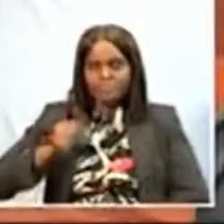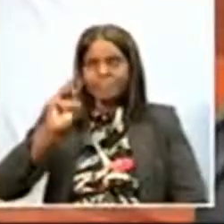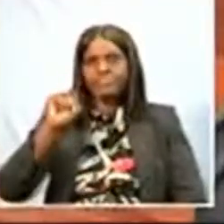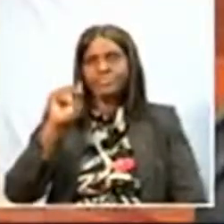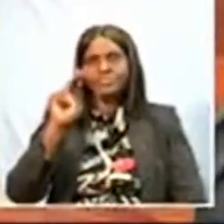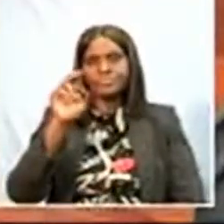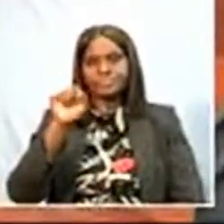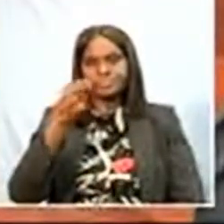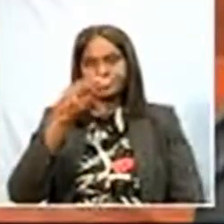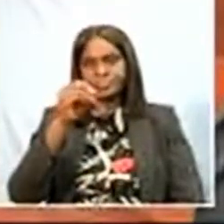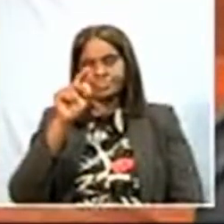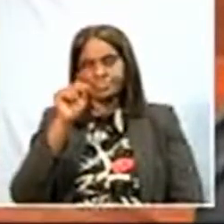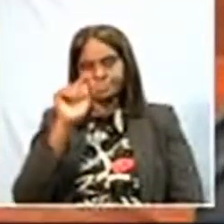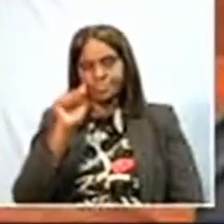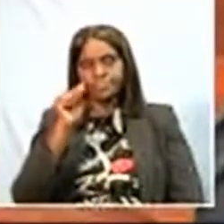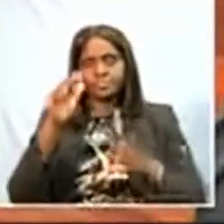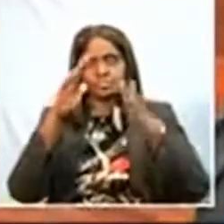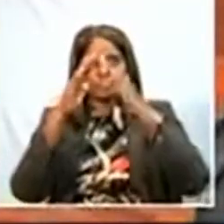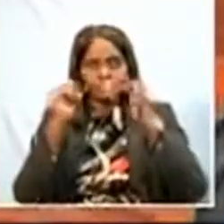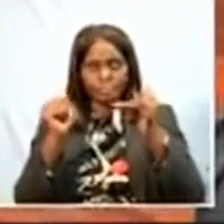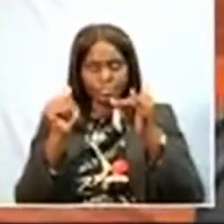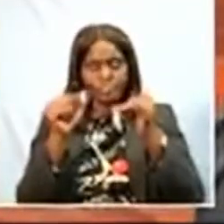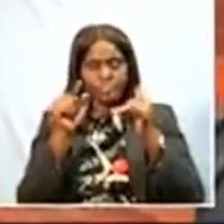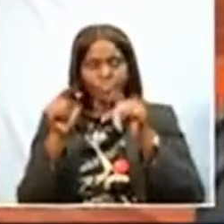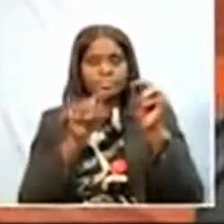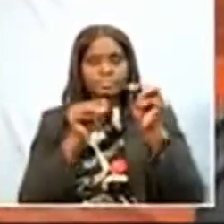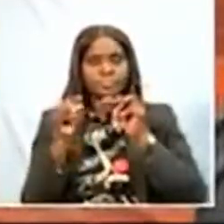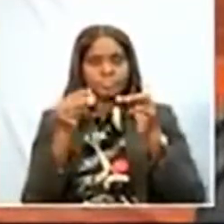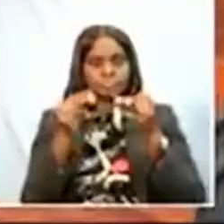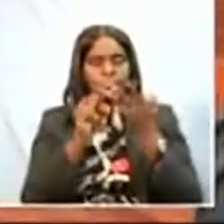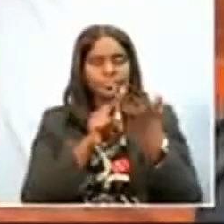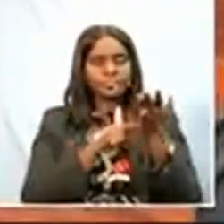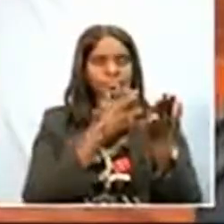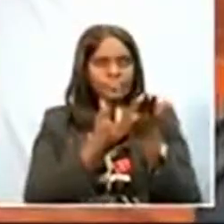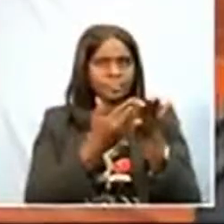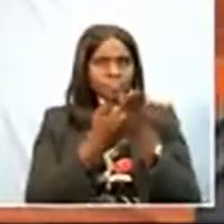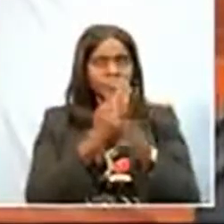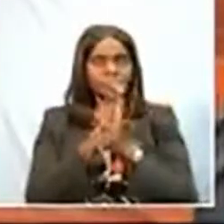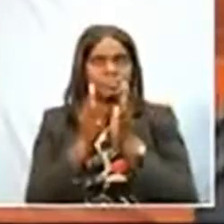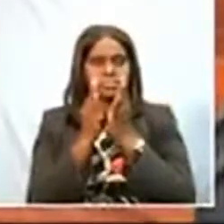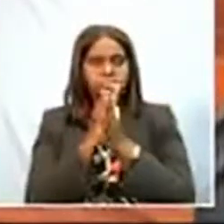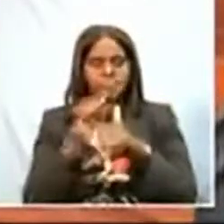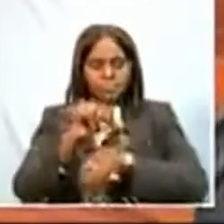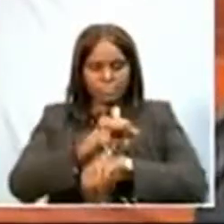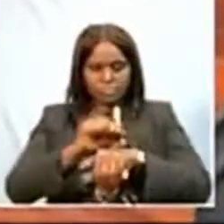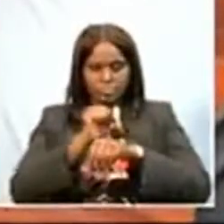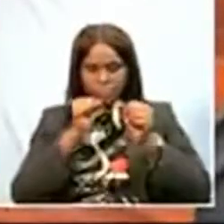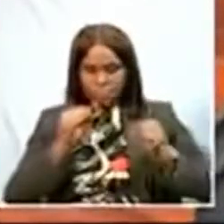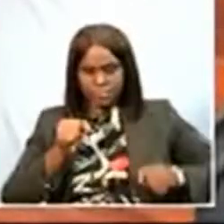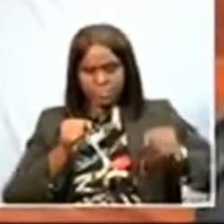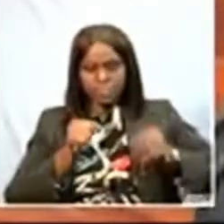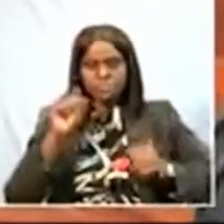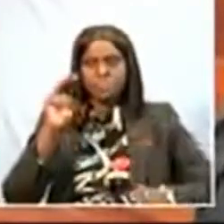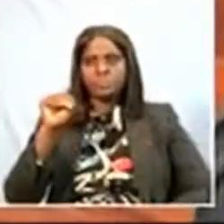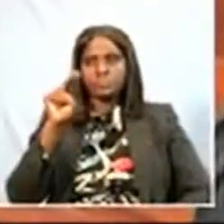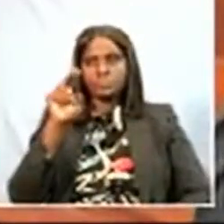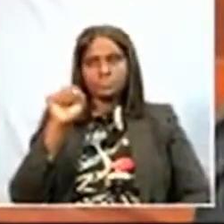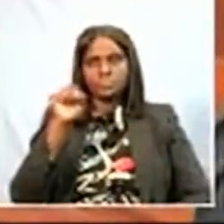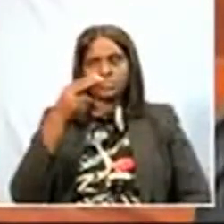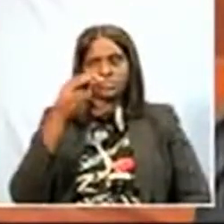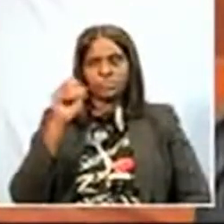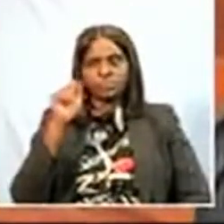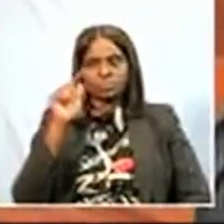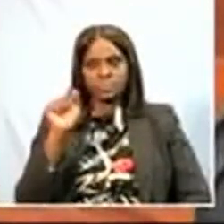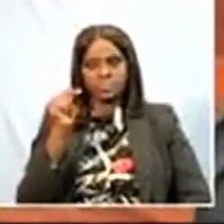palace. Action taken, Chair. Management wishes to report that construction of the Senior Chief Mshota's palace is